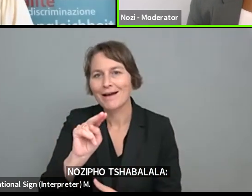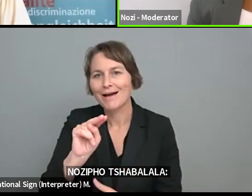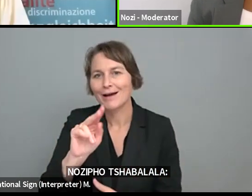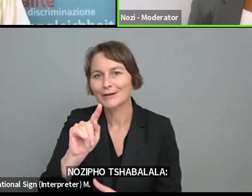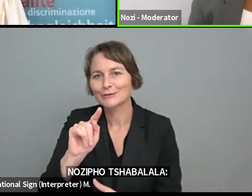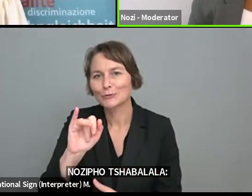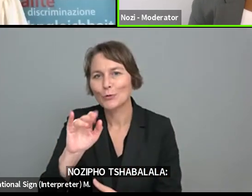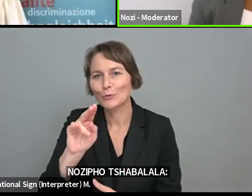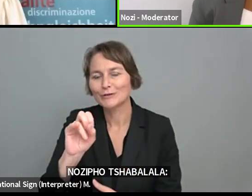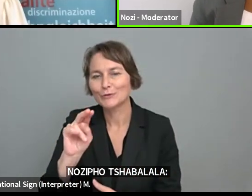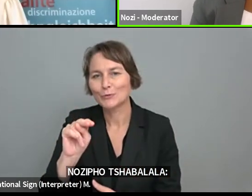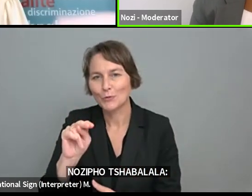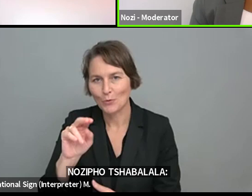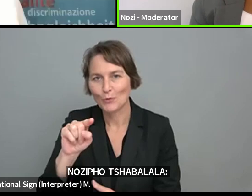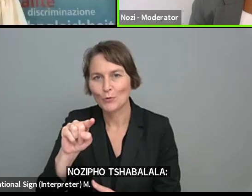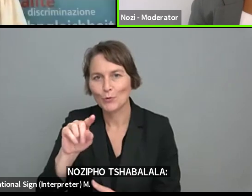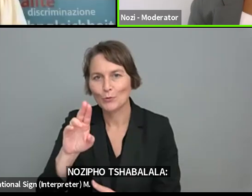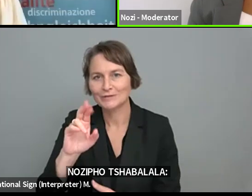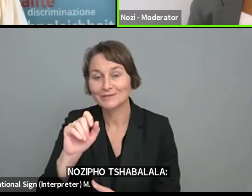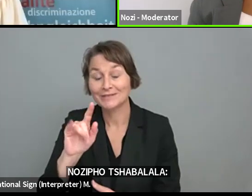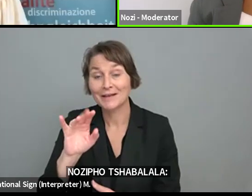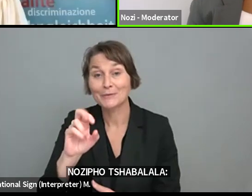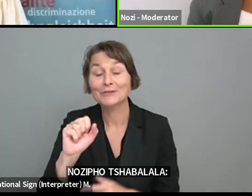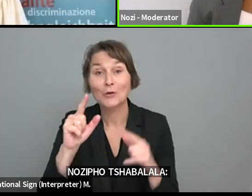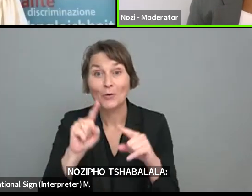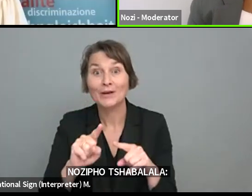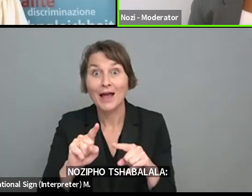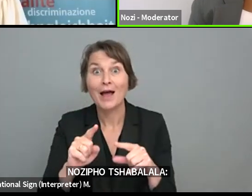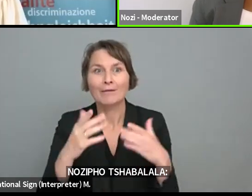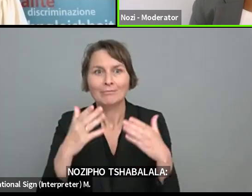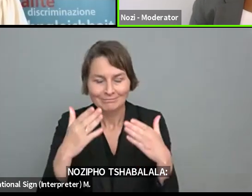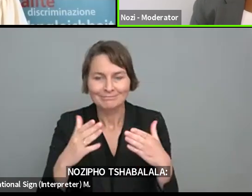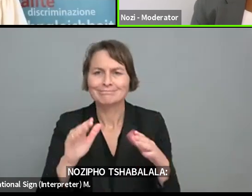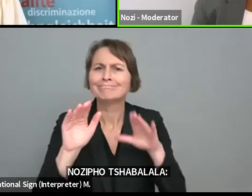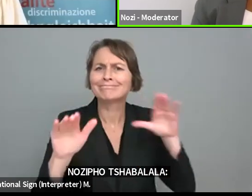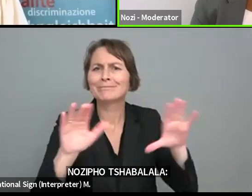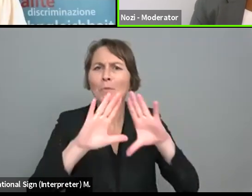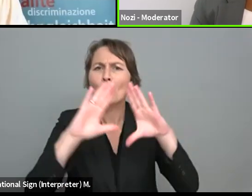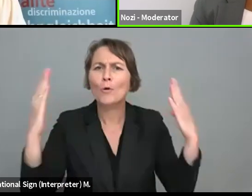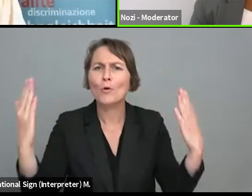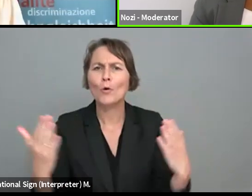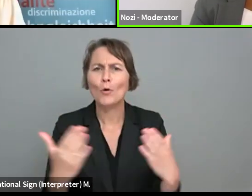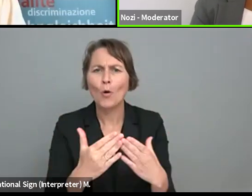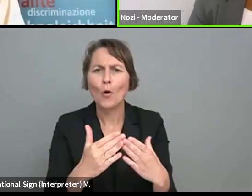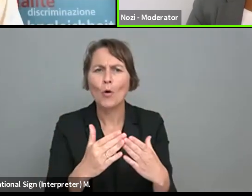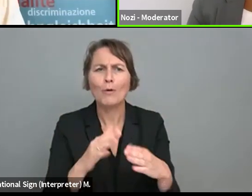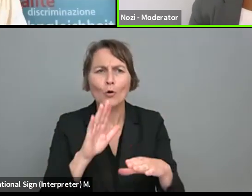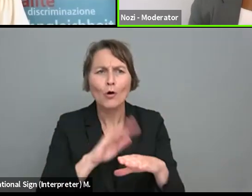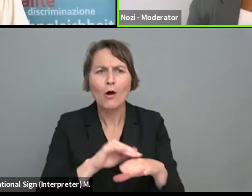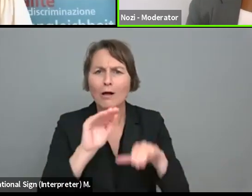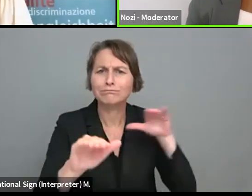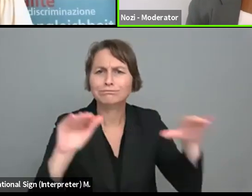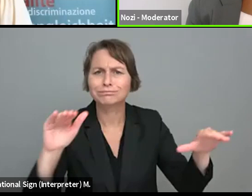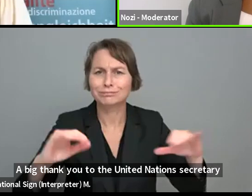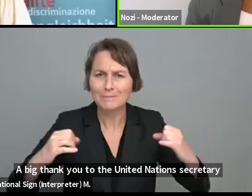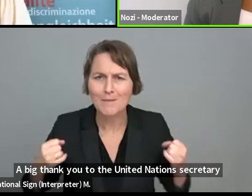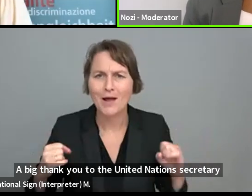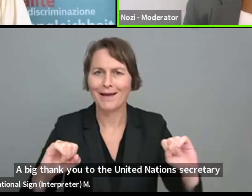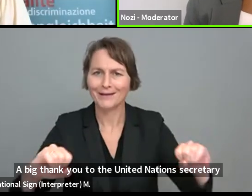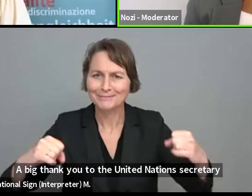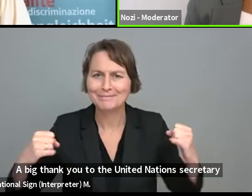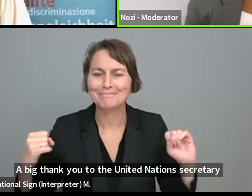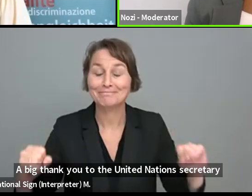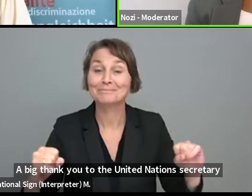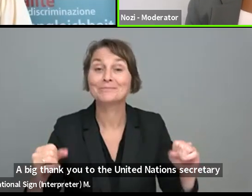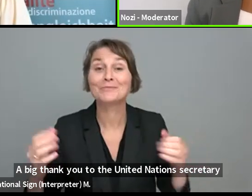now brings us to our global call to action. It's a pleasure for me to hand over to Madame Sylvie Durer, who is the chair of